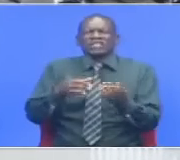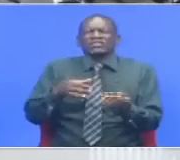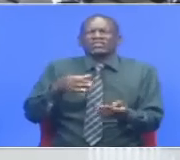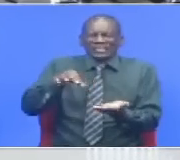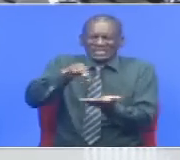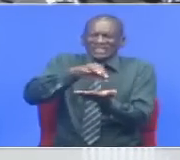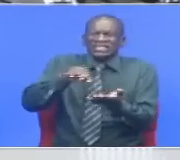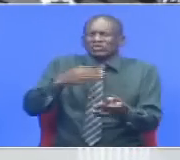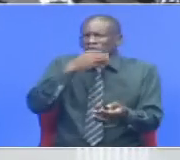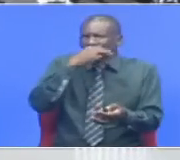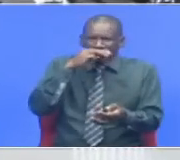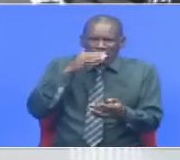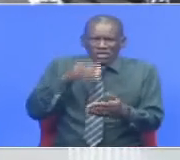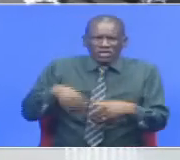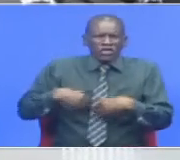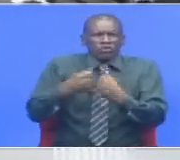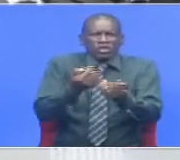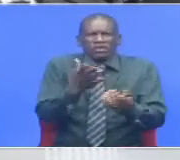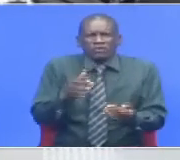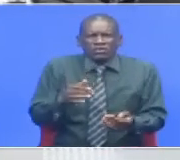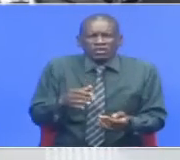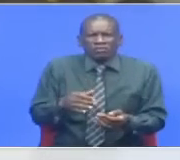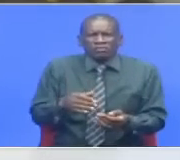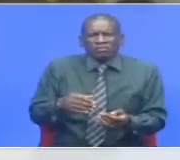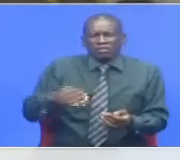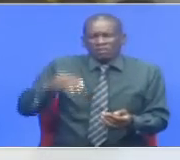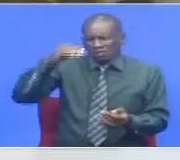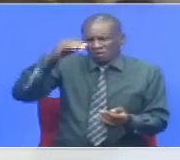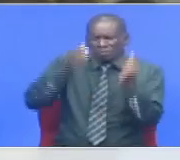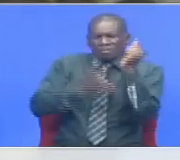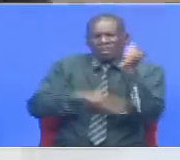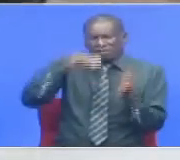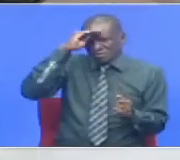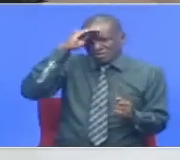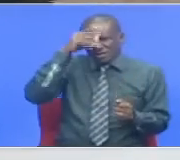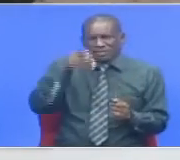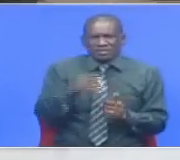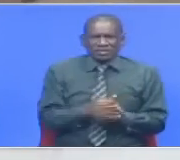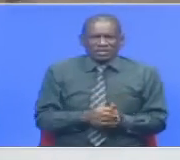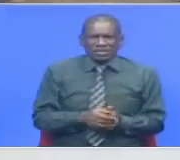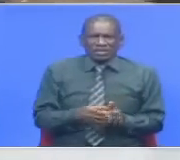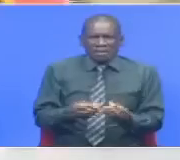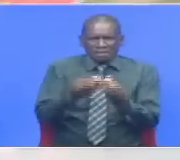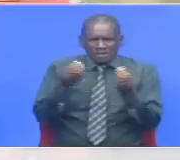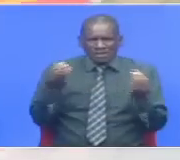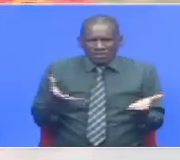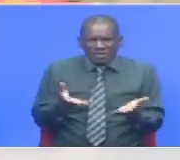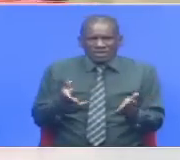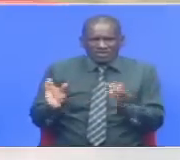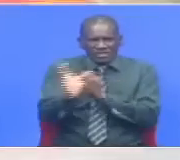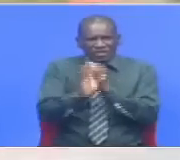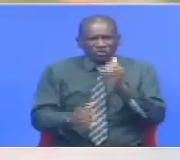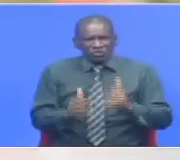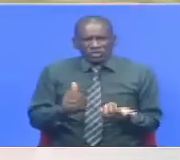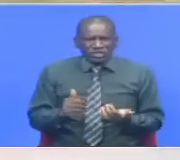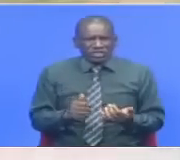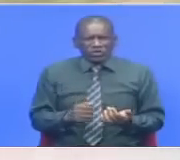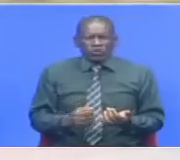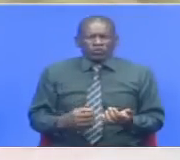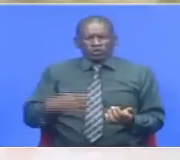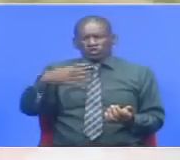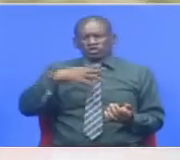kunywe, mukapatia yeye enjoy isiyaivago. There are many things in this country that will leave you shaken